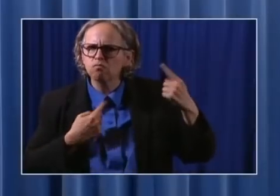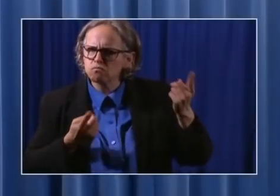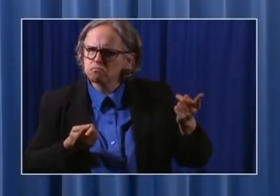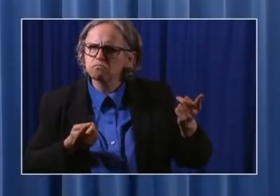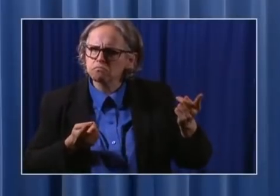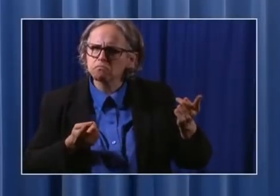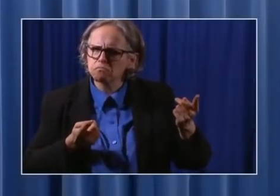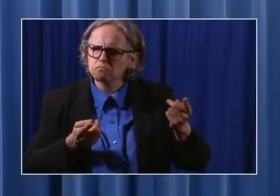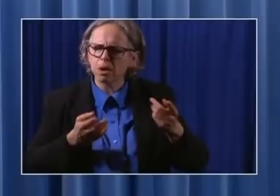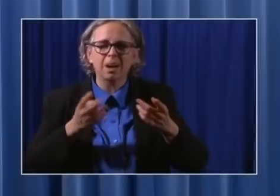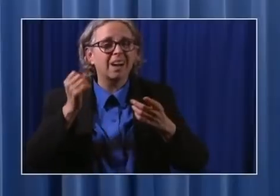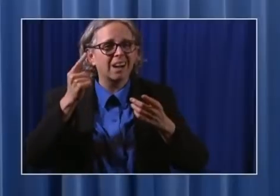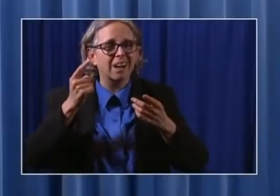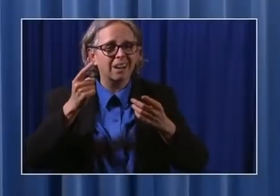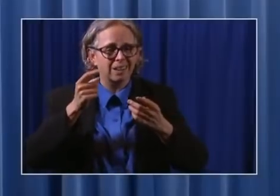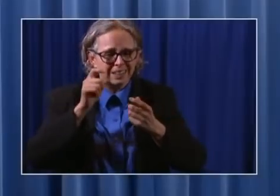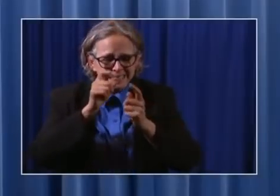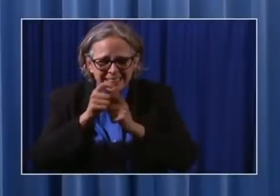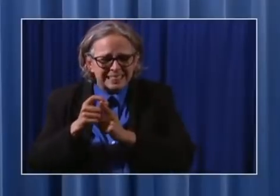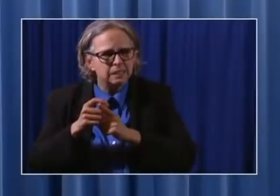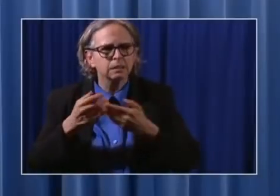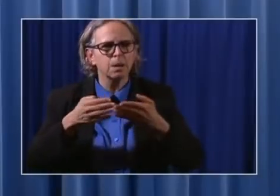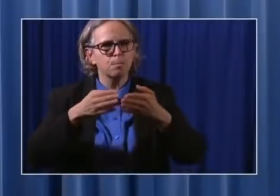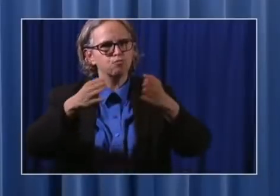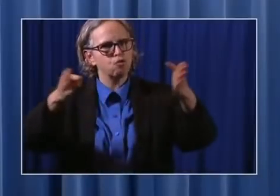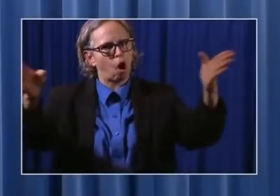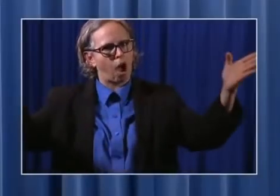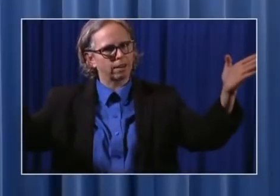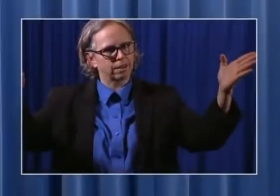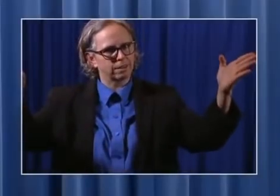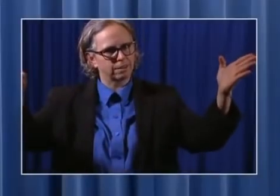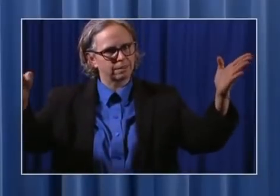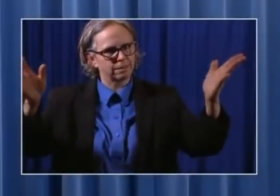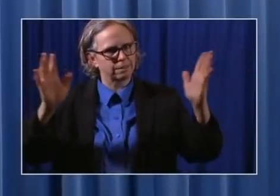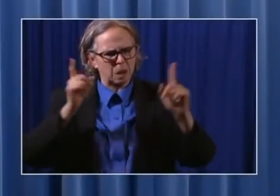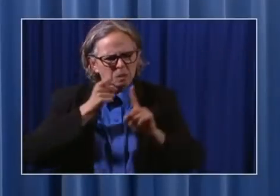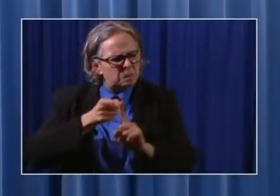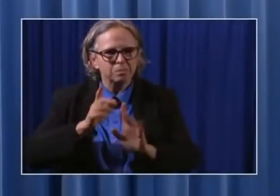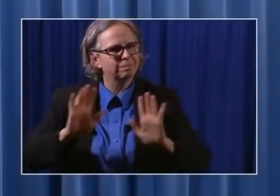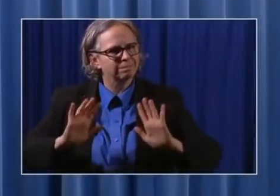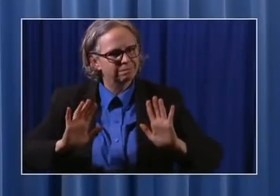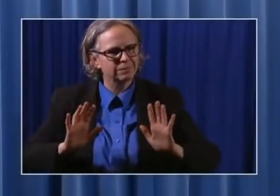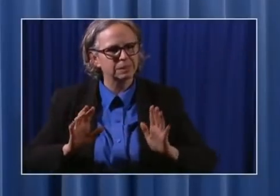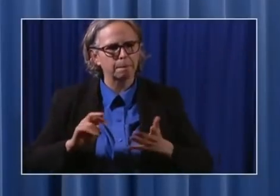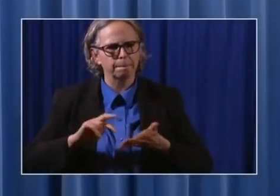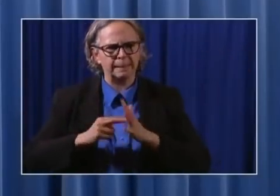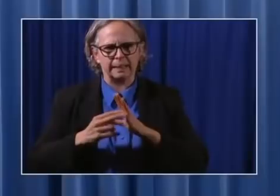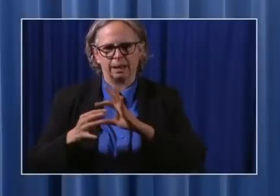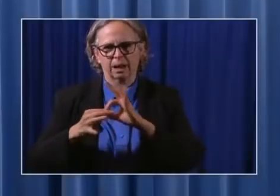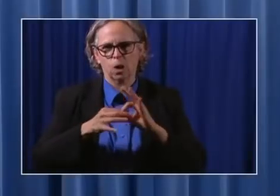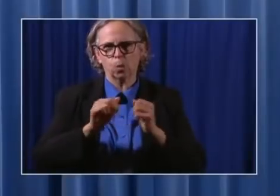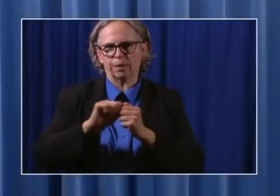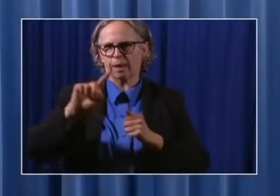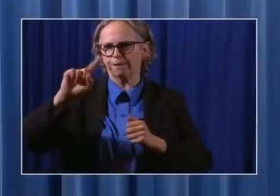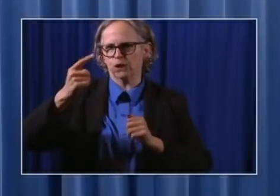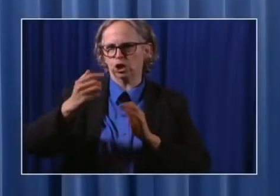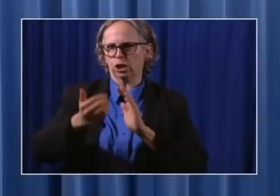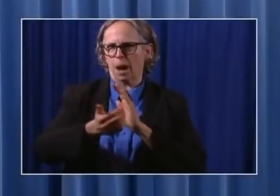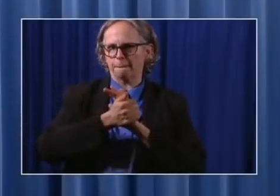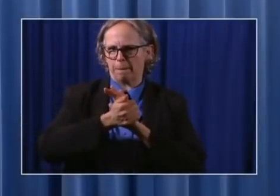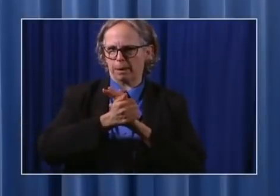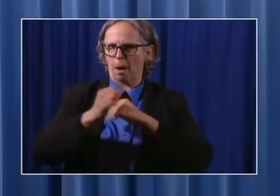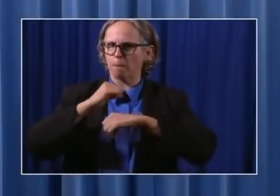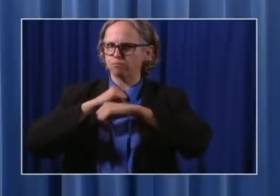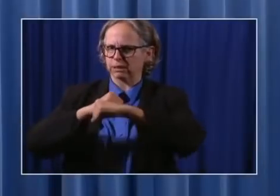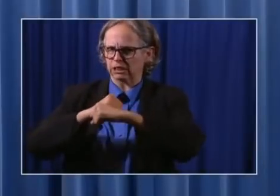area and linking this to First Amendment protection. So whatever the Supreme Court